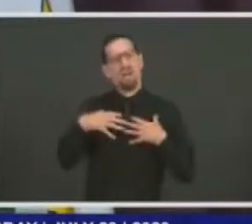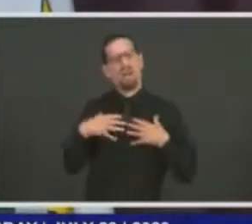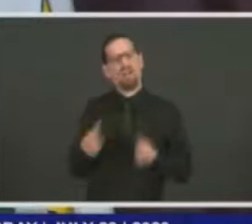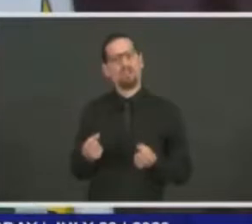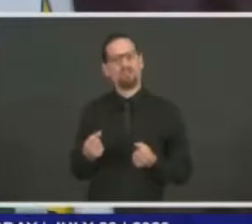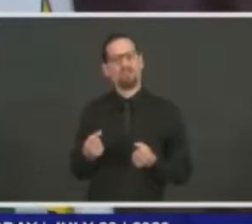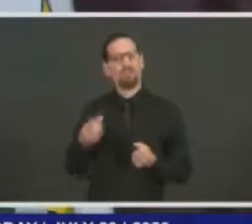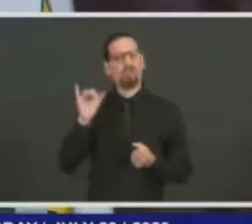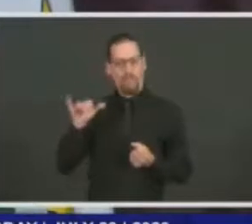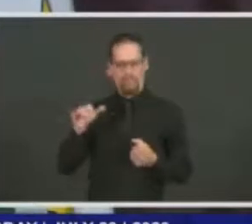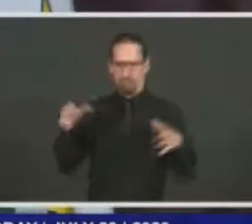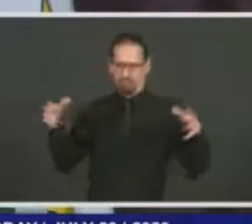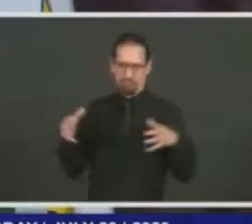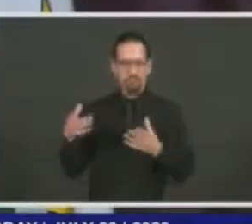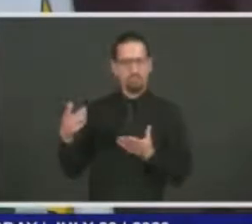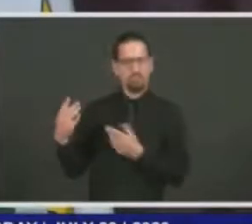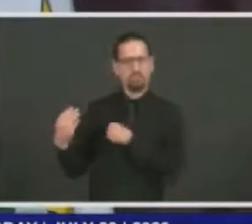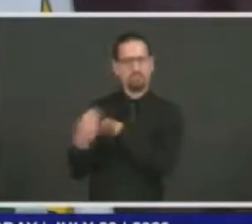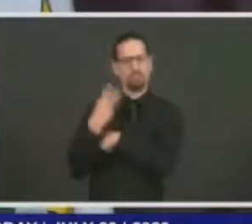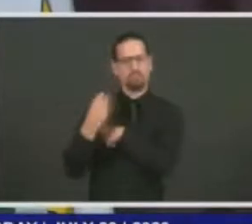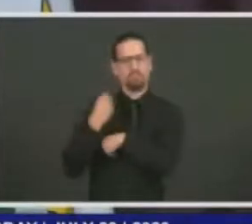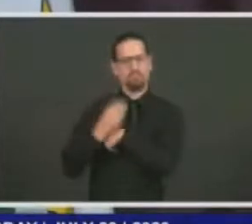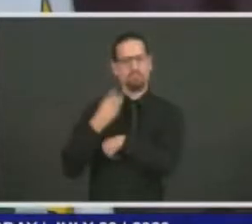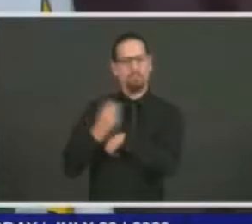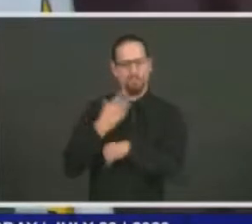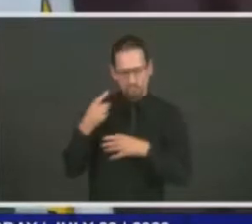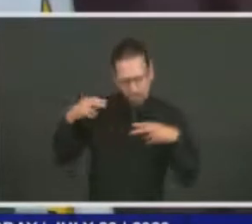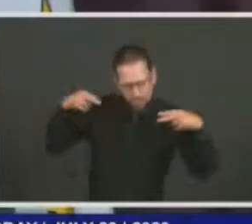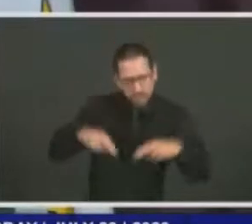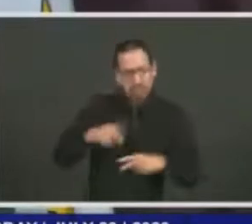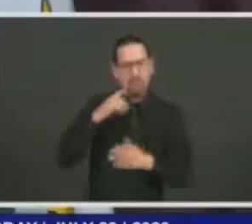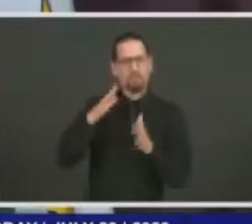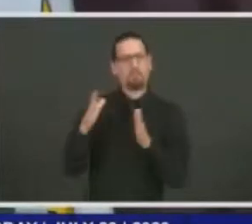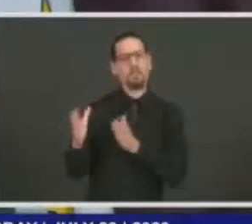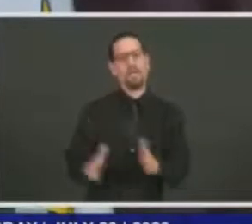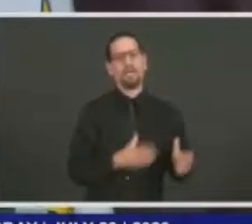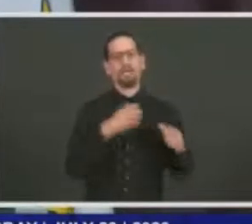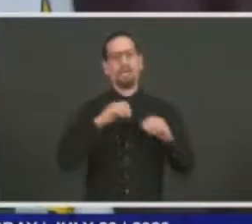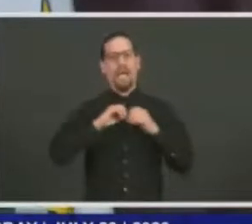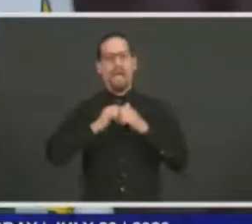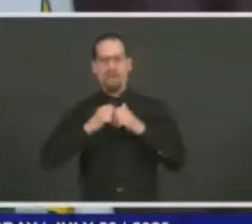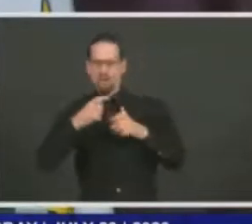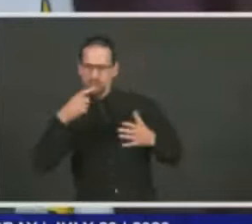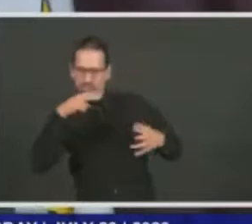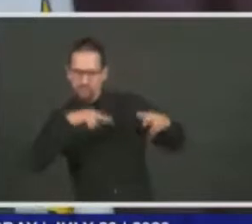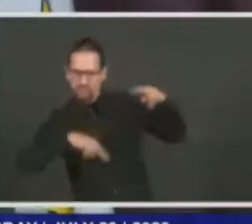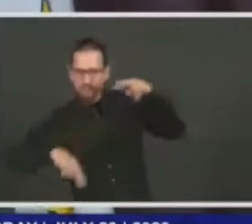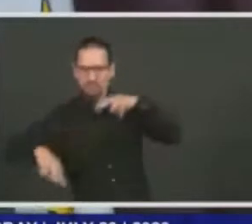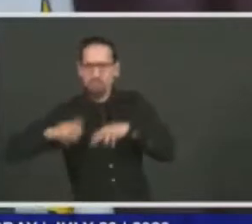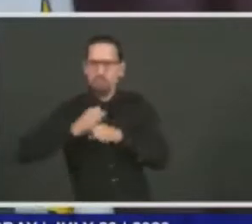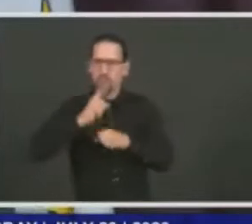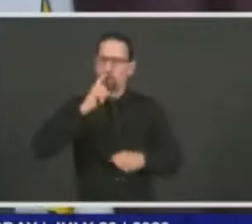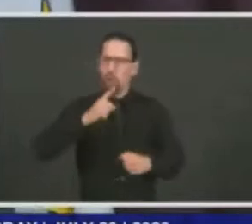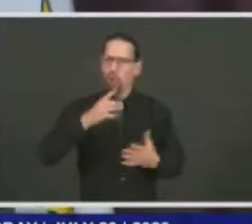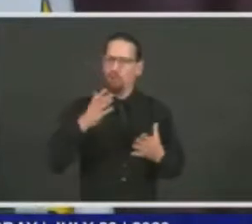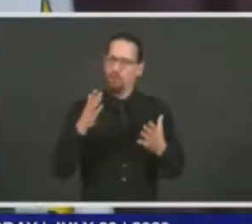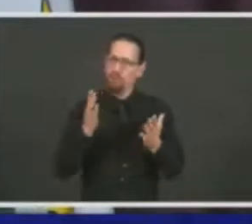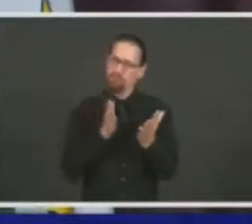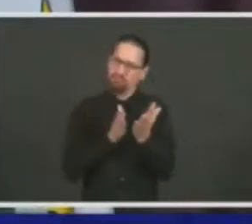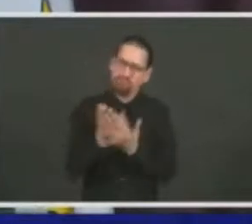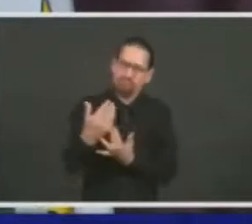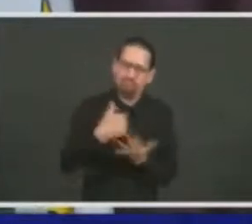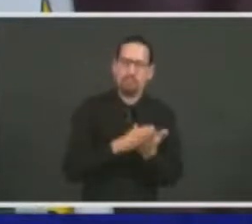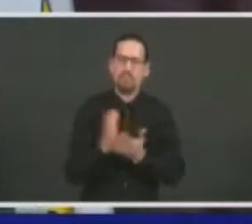What we're going to do is what we've done the whole way. Identify a clear, comprehensive set of metrics and benchmarks that we